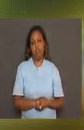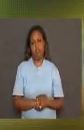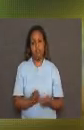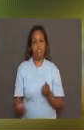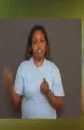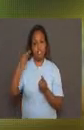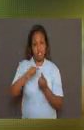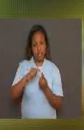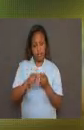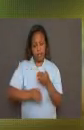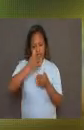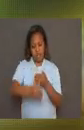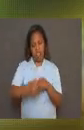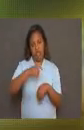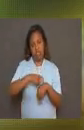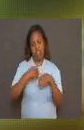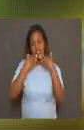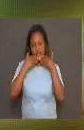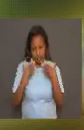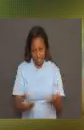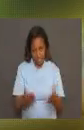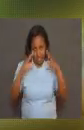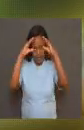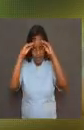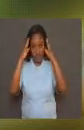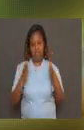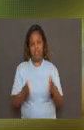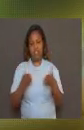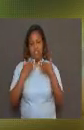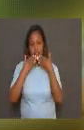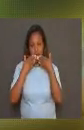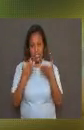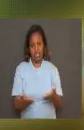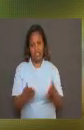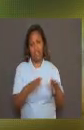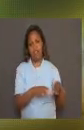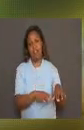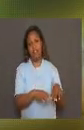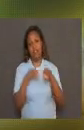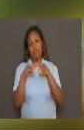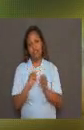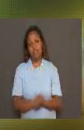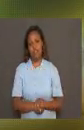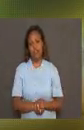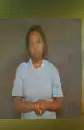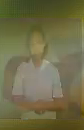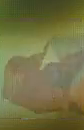Until next time, thank you, teacher. Thank you, students.